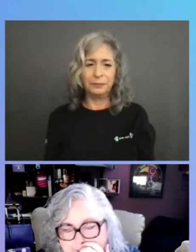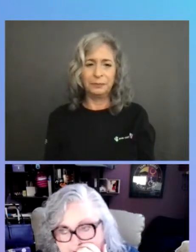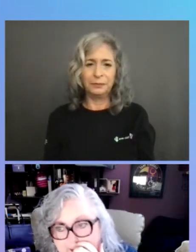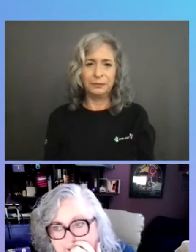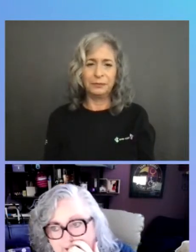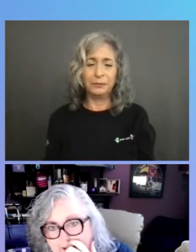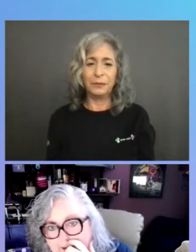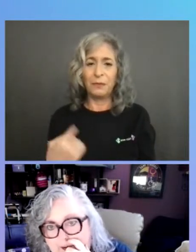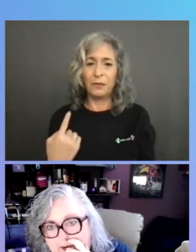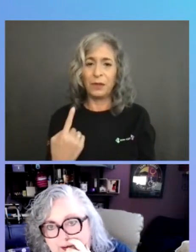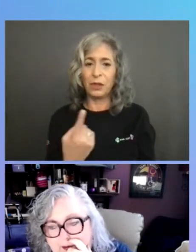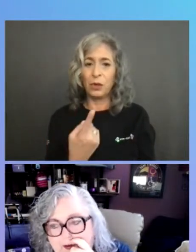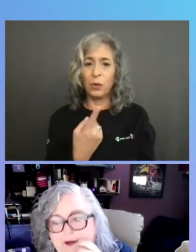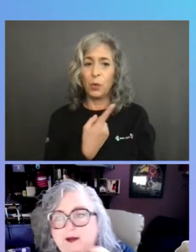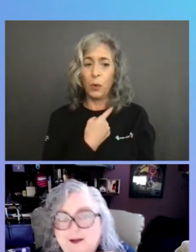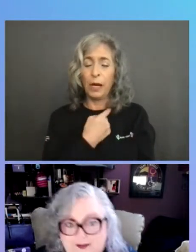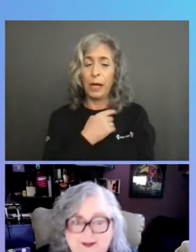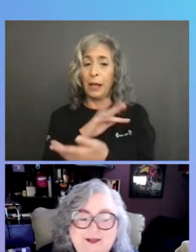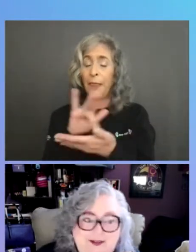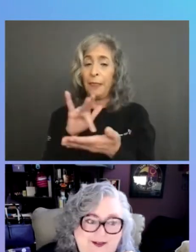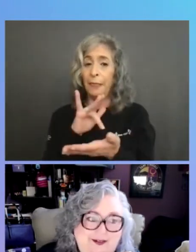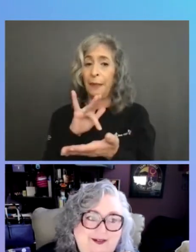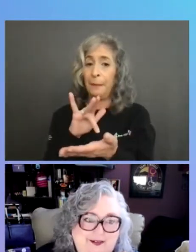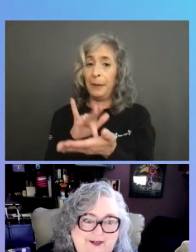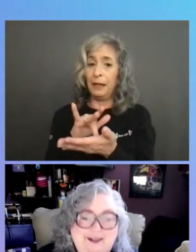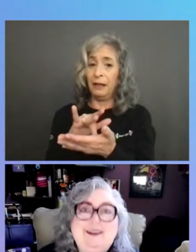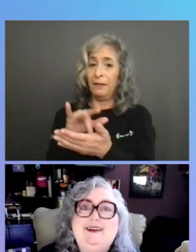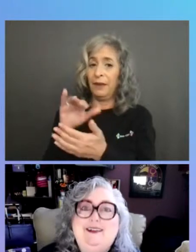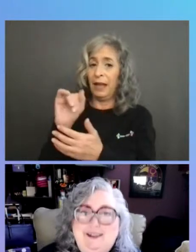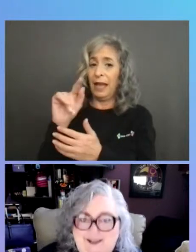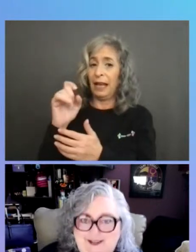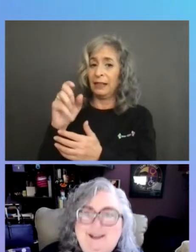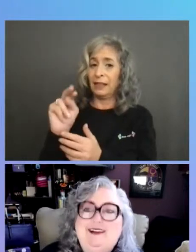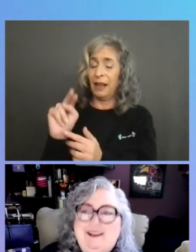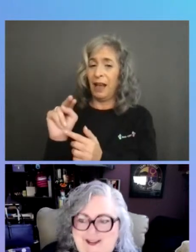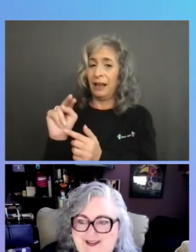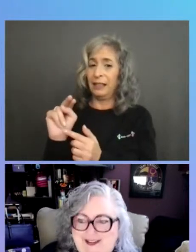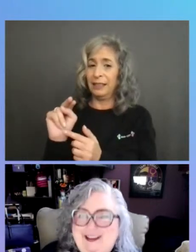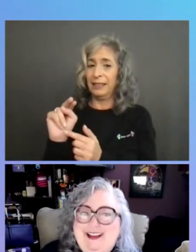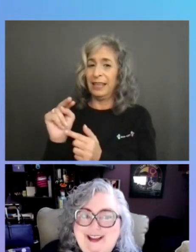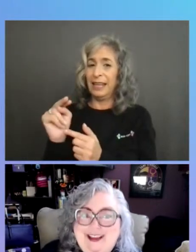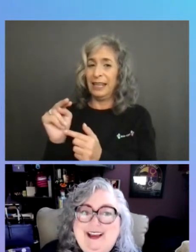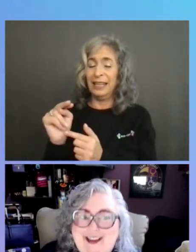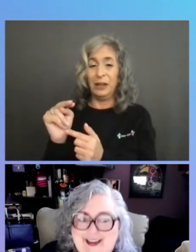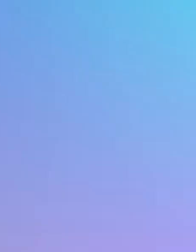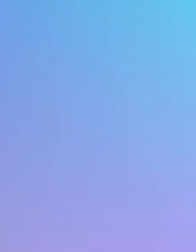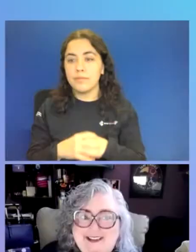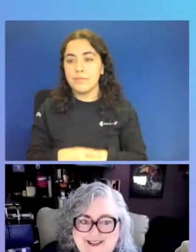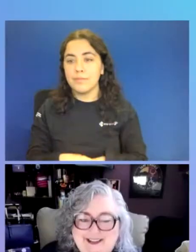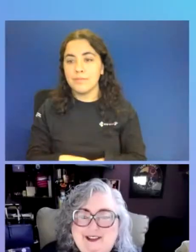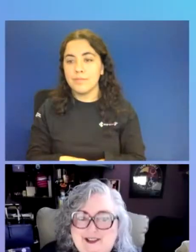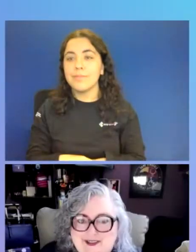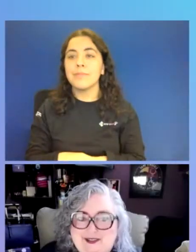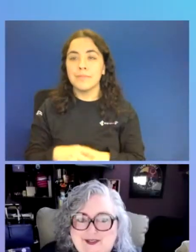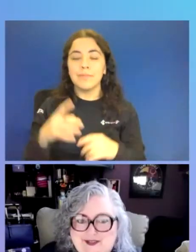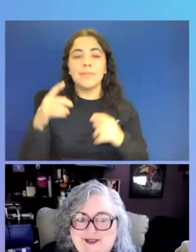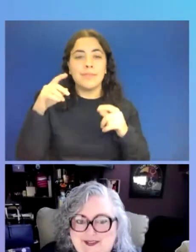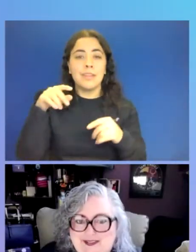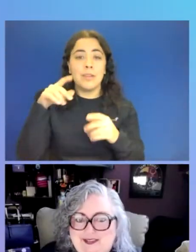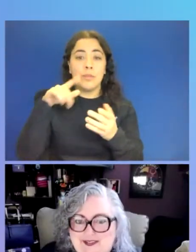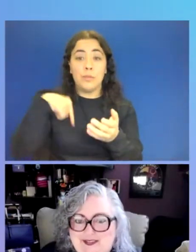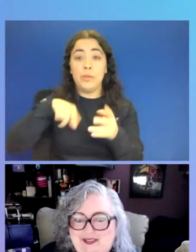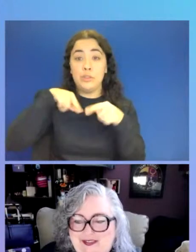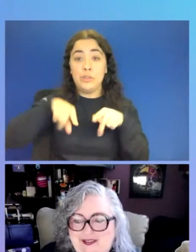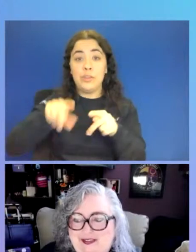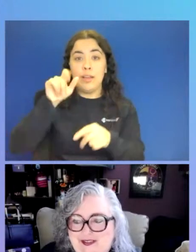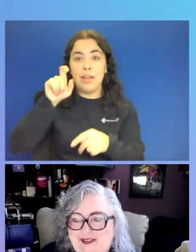middle of AXCON, which is one of the best resources for renewing your certification. All you have to do is listen to